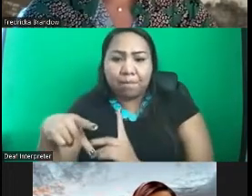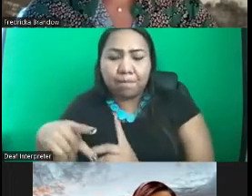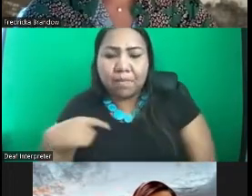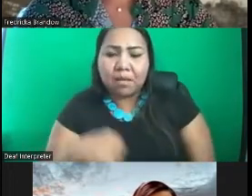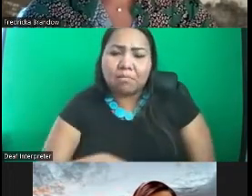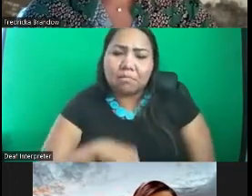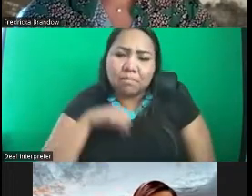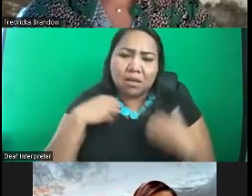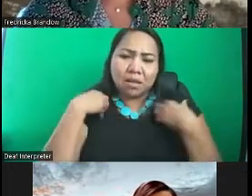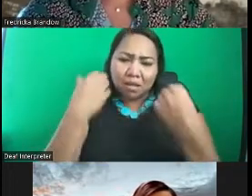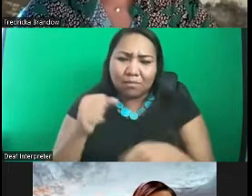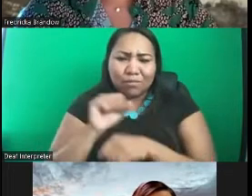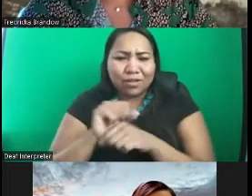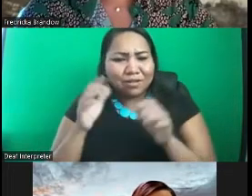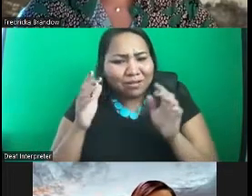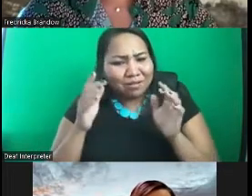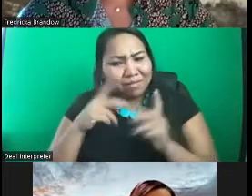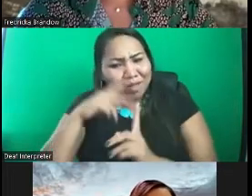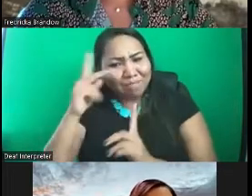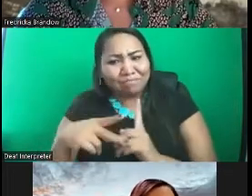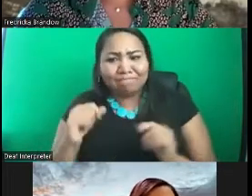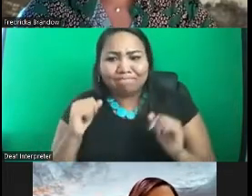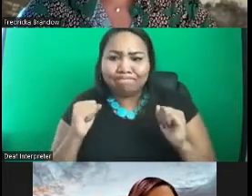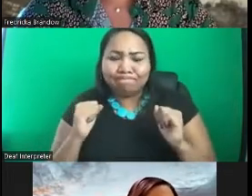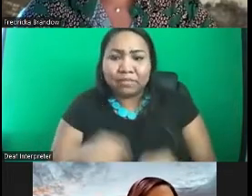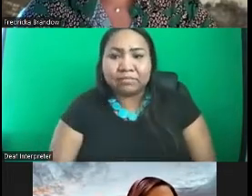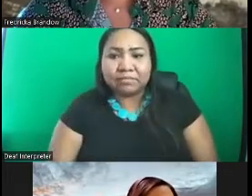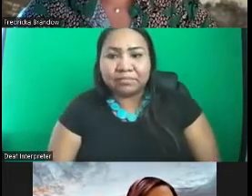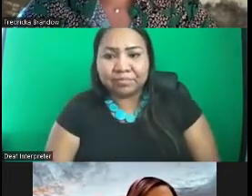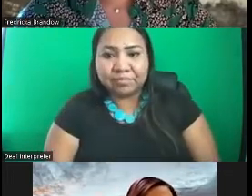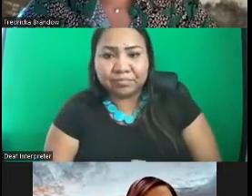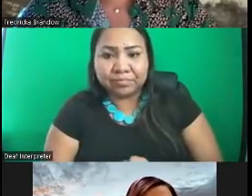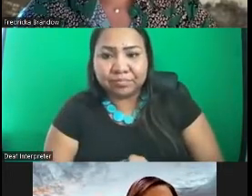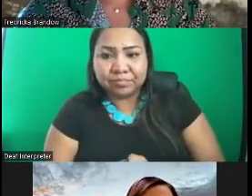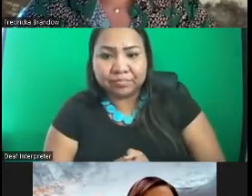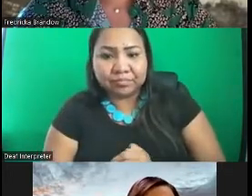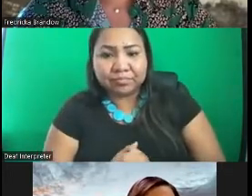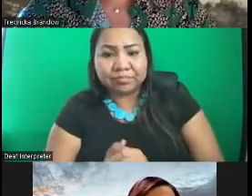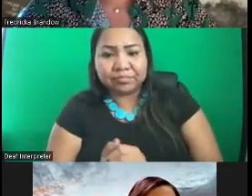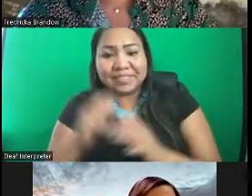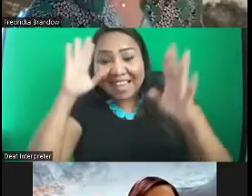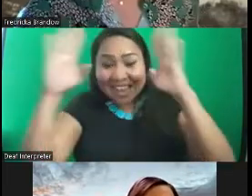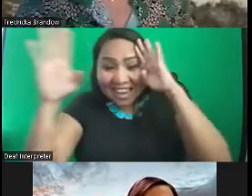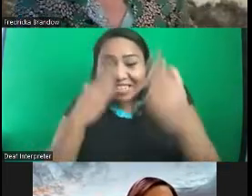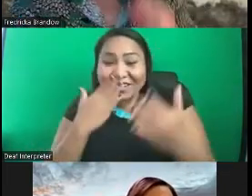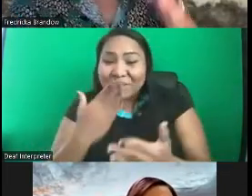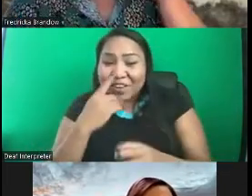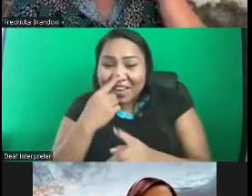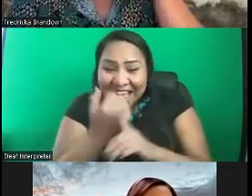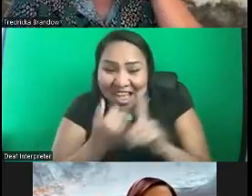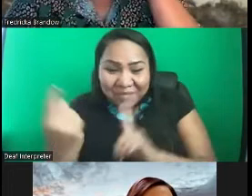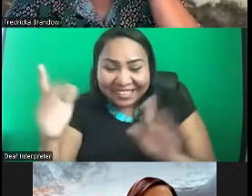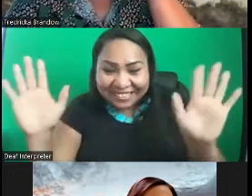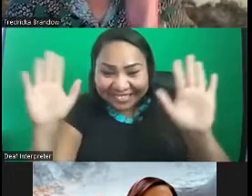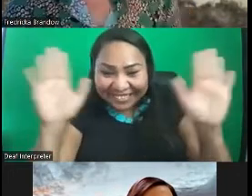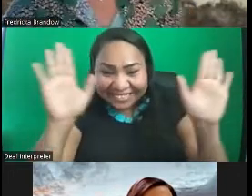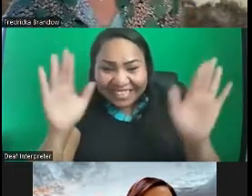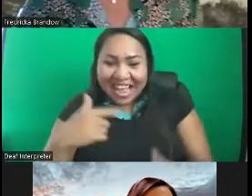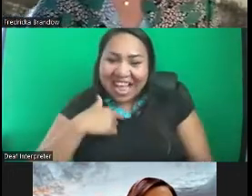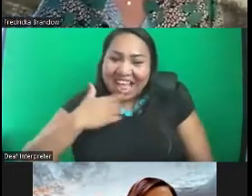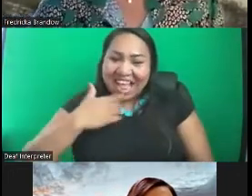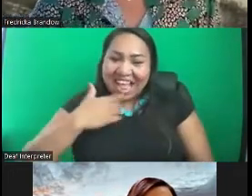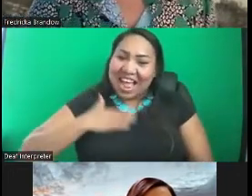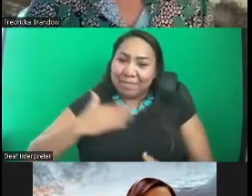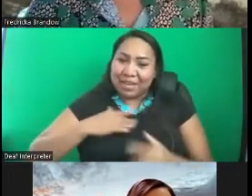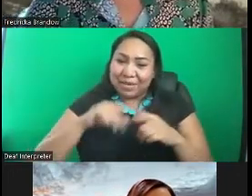Take it away. Hi, good to see everybody today. Very happy to be here, and I feel very honored to be